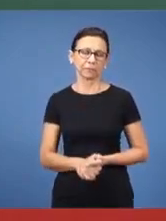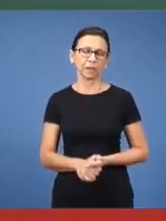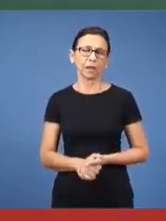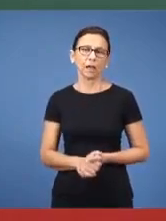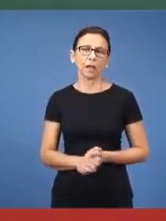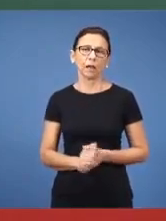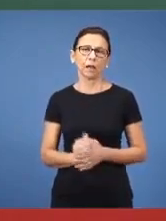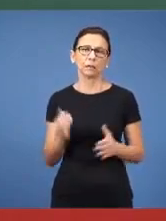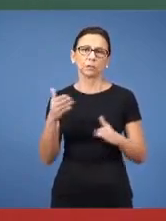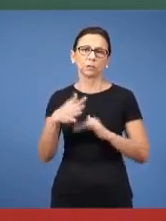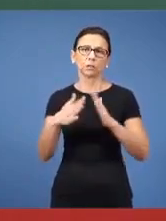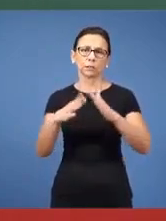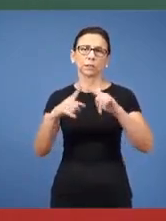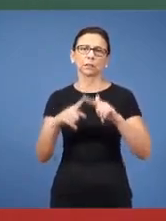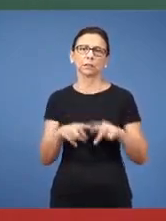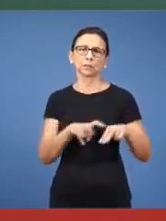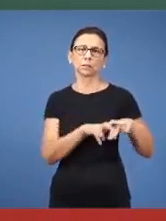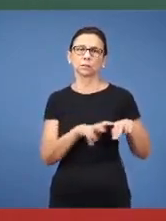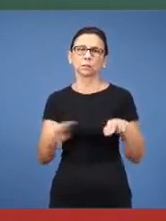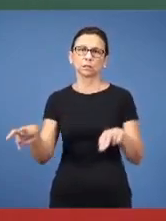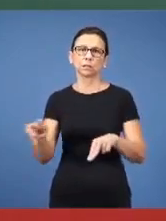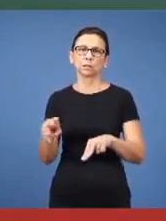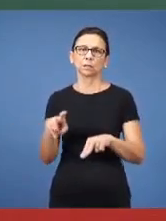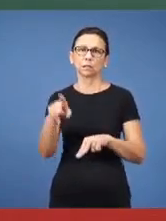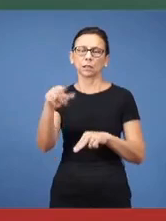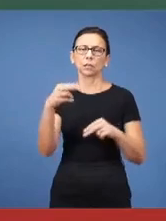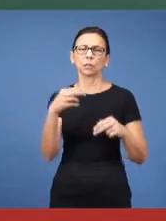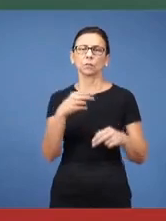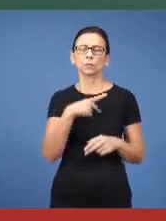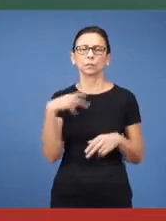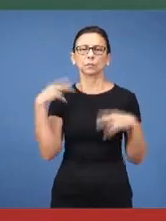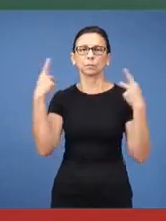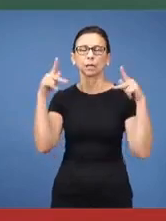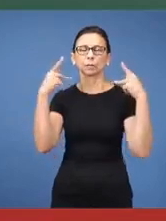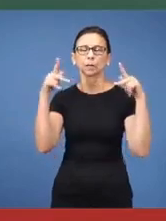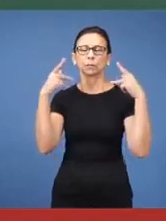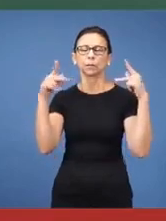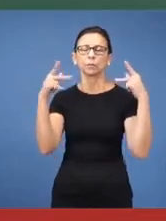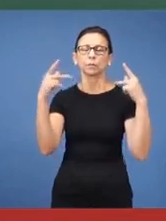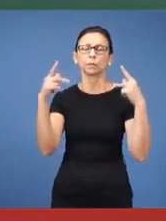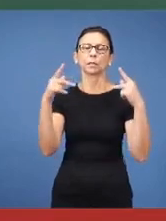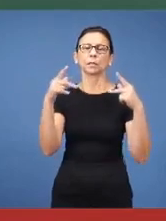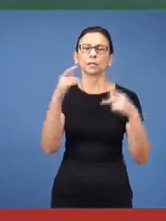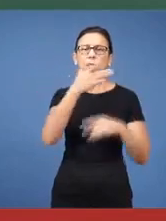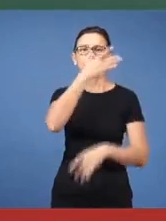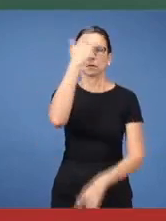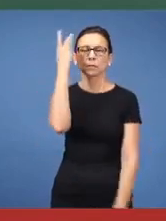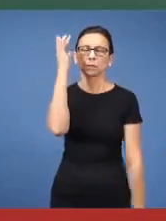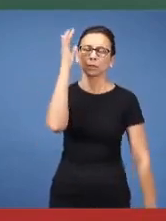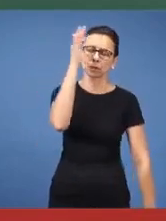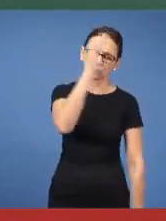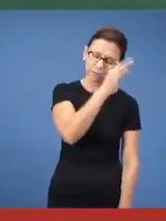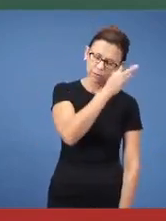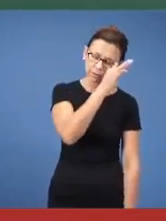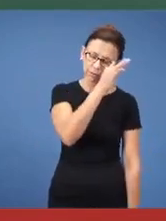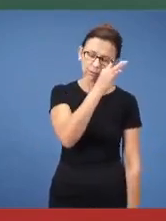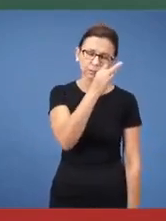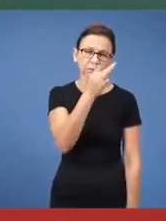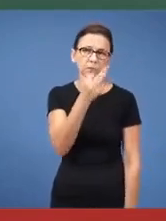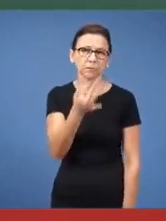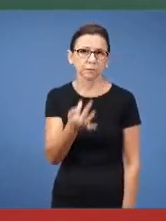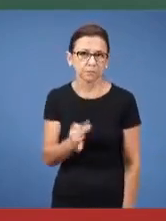the way in which the pastor is going to explain it, begin to explain it, and in a while everybody will fall asleep.